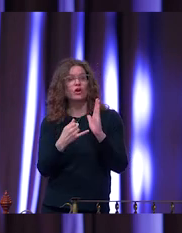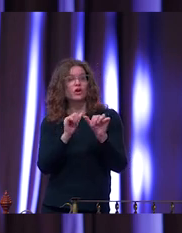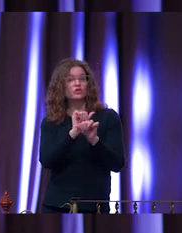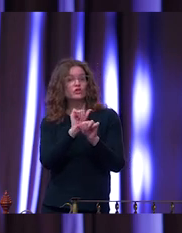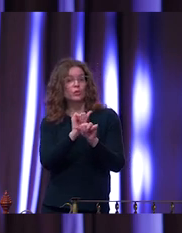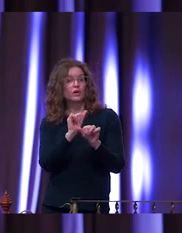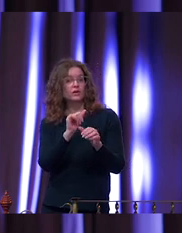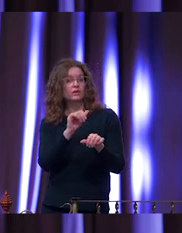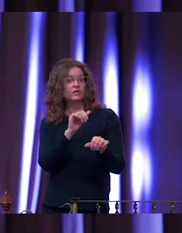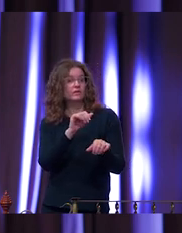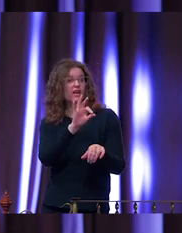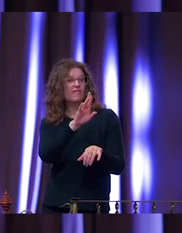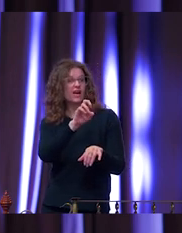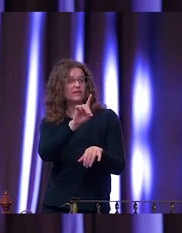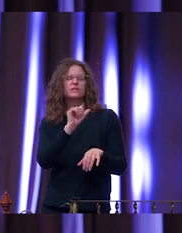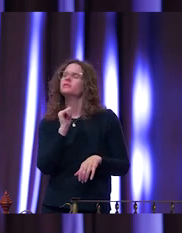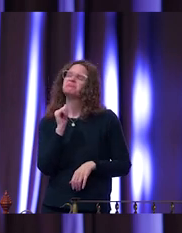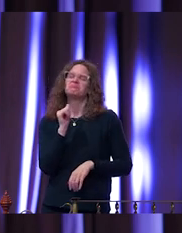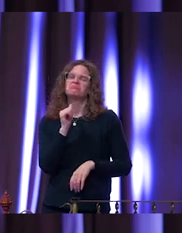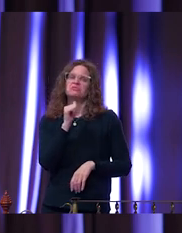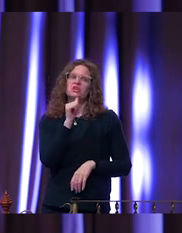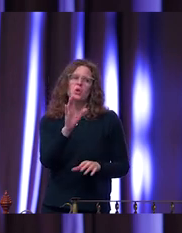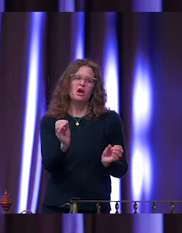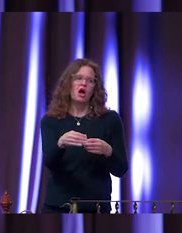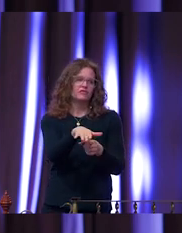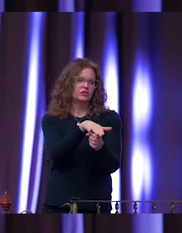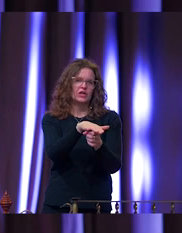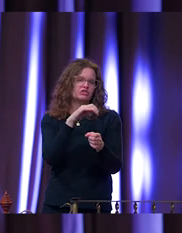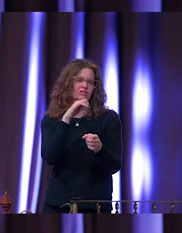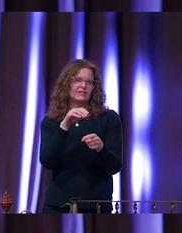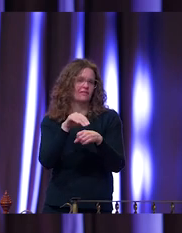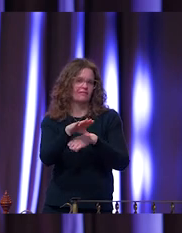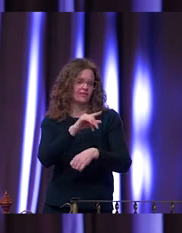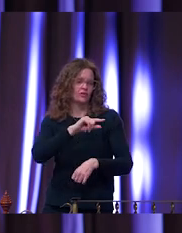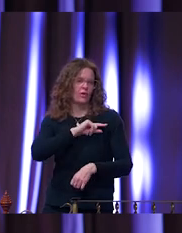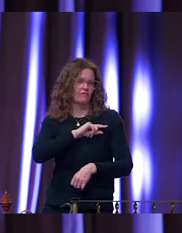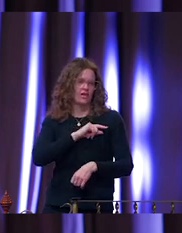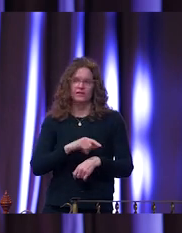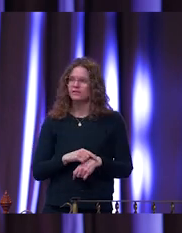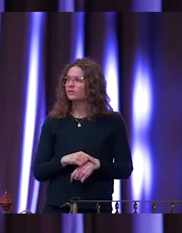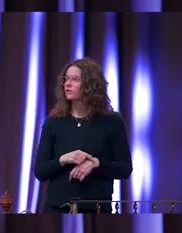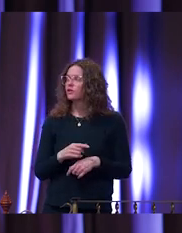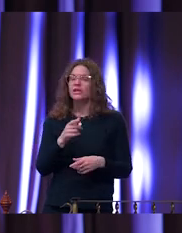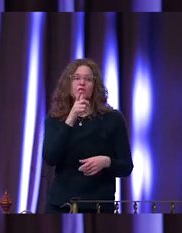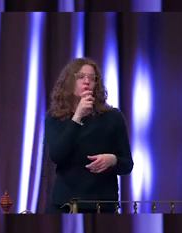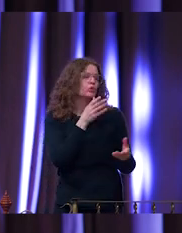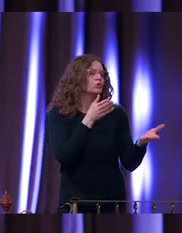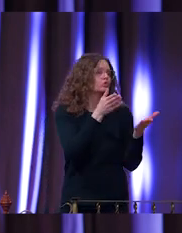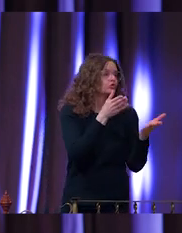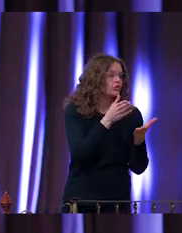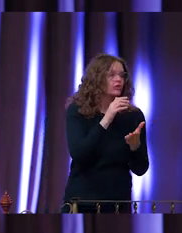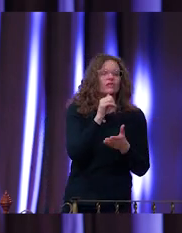office location does not affect whether or not you're eligible, and we look at who you serve versus where